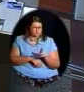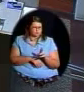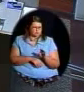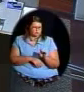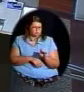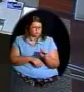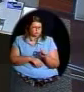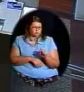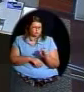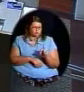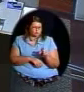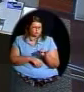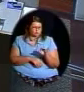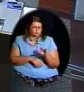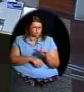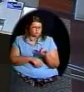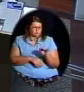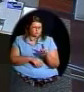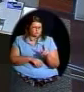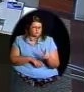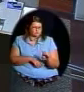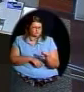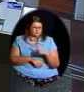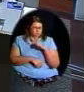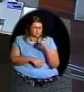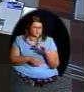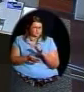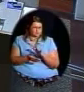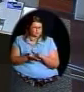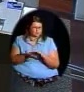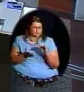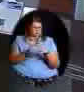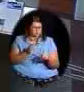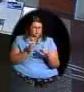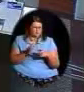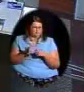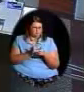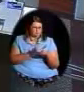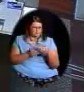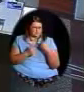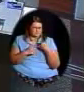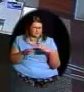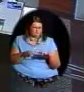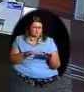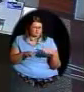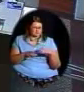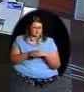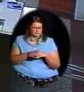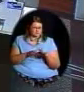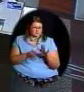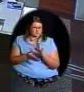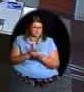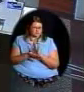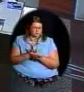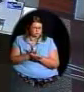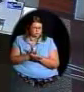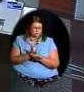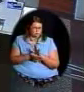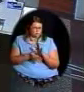that our students may have to pay to have activities in that school at night? So